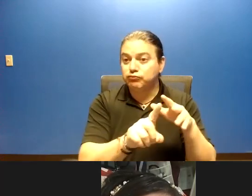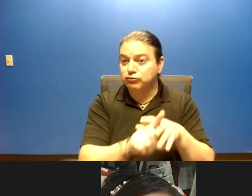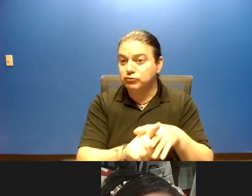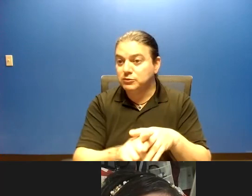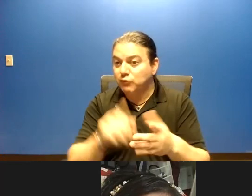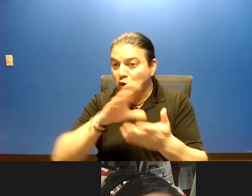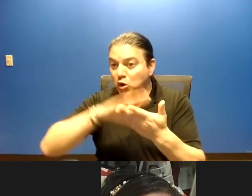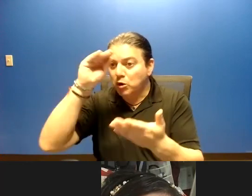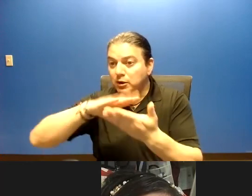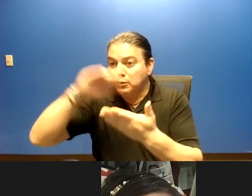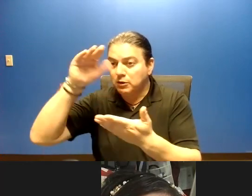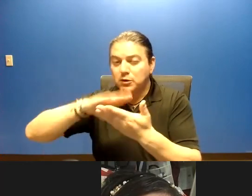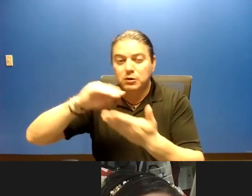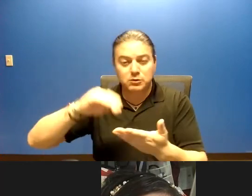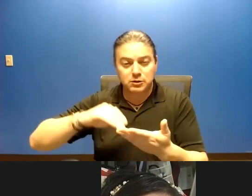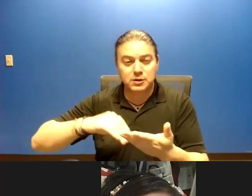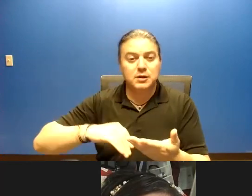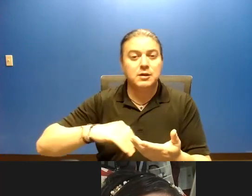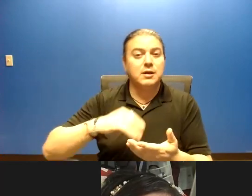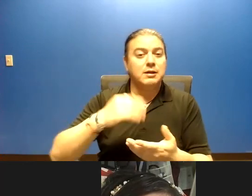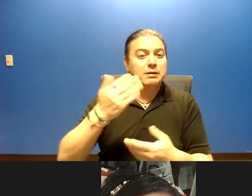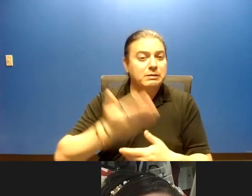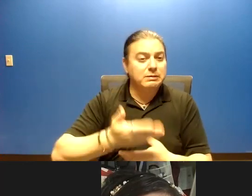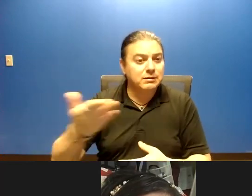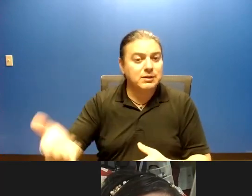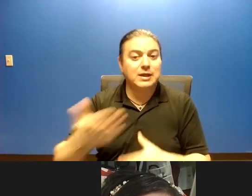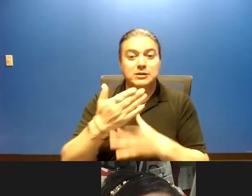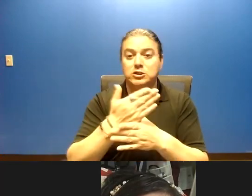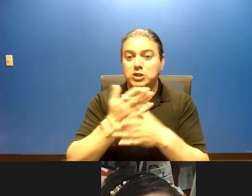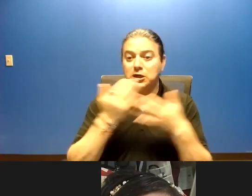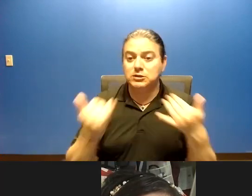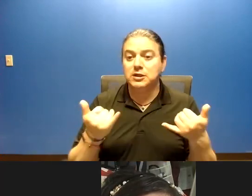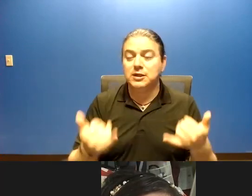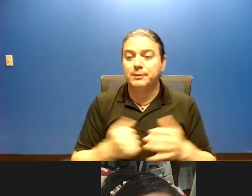the things that have been shared today back into your industries.